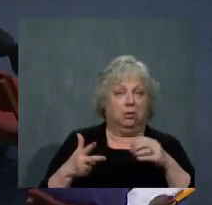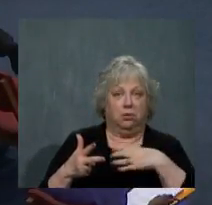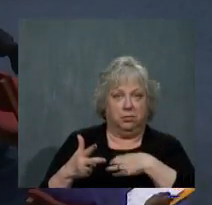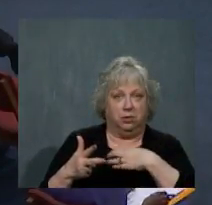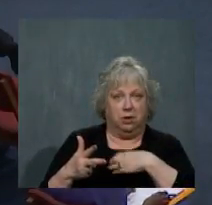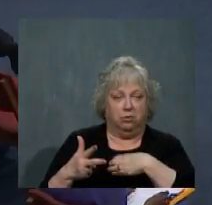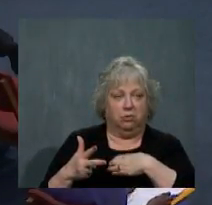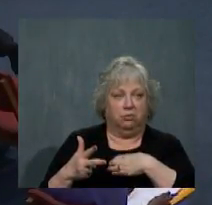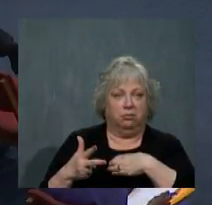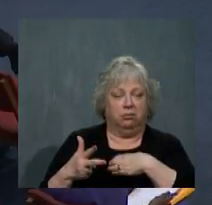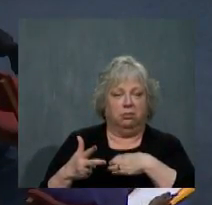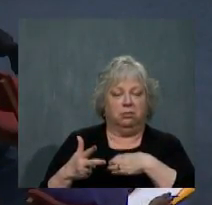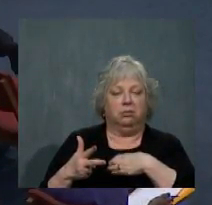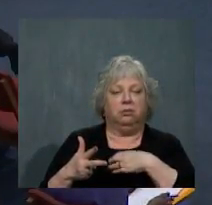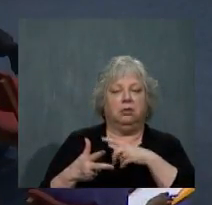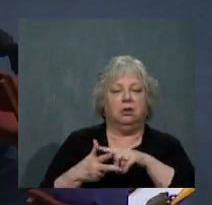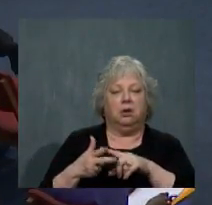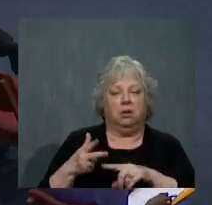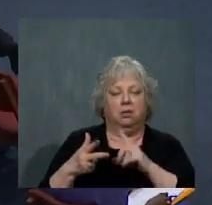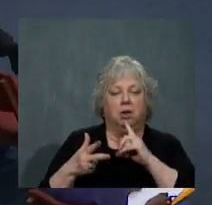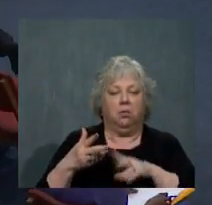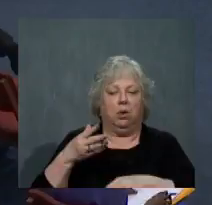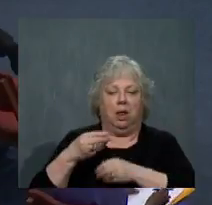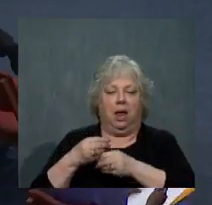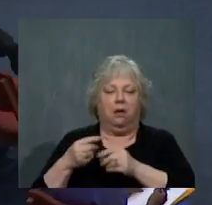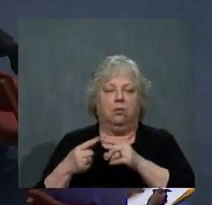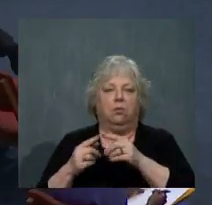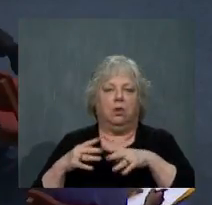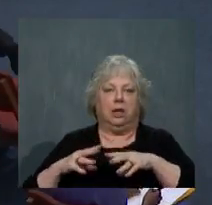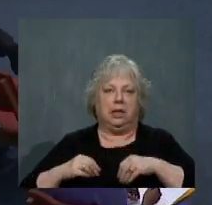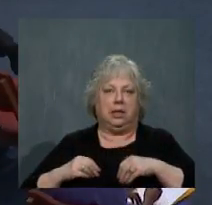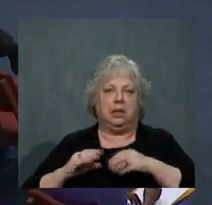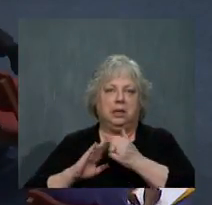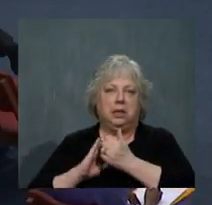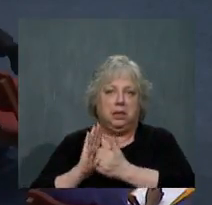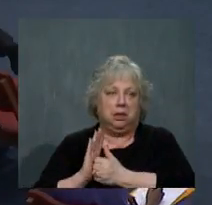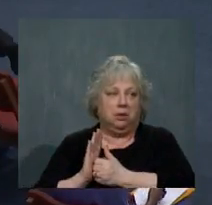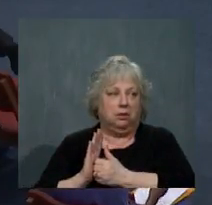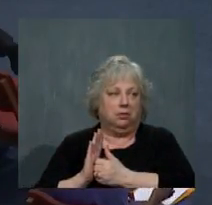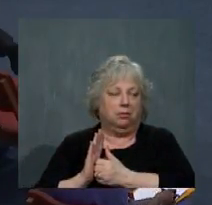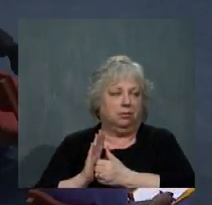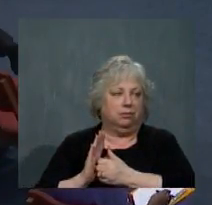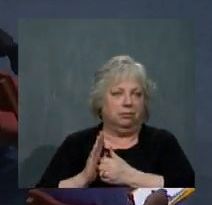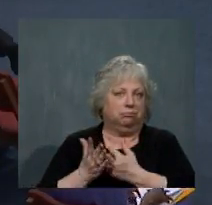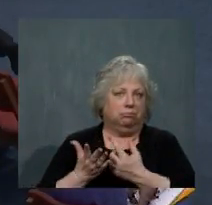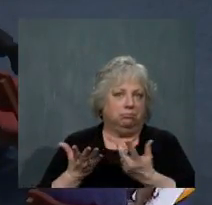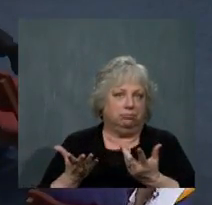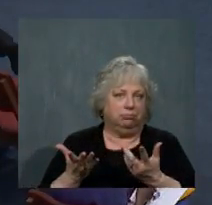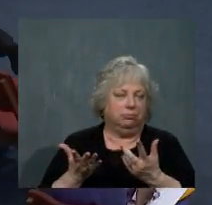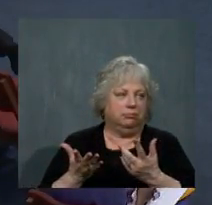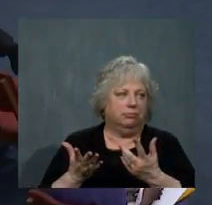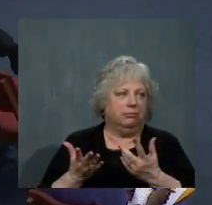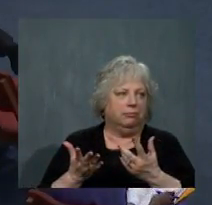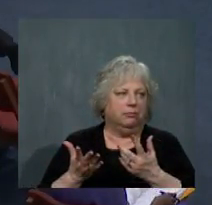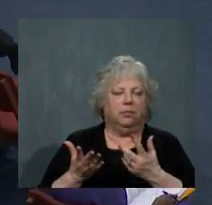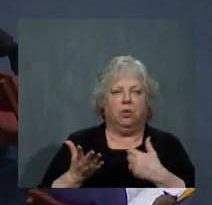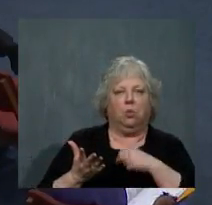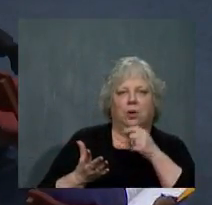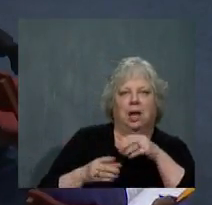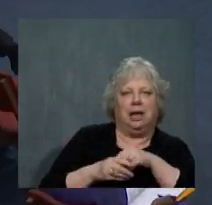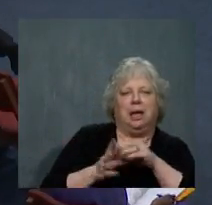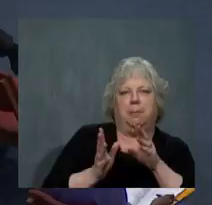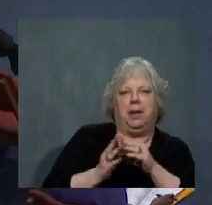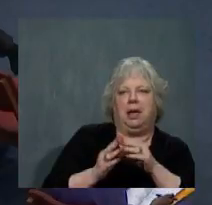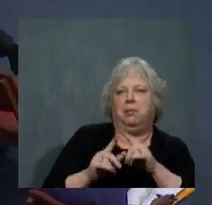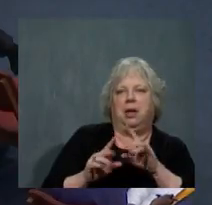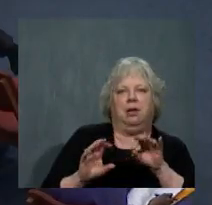objection, we will put these on the consent agenda. Oh, well, we're not in a meeting, but if